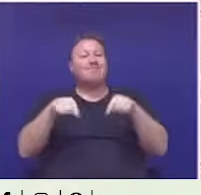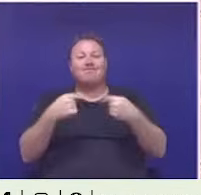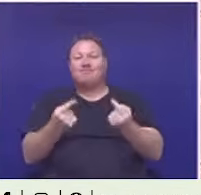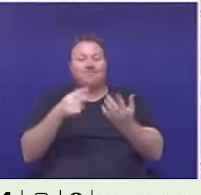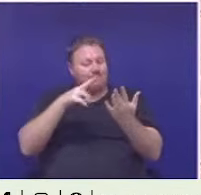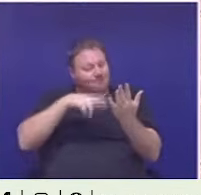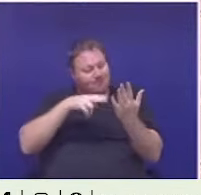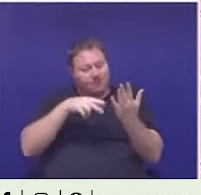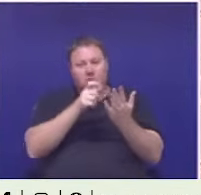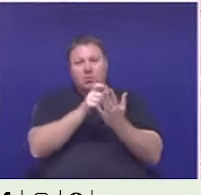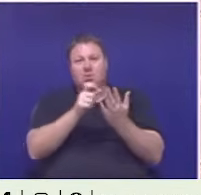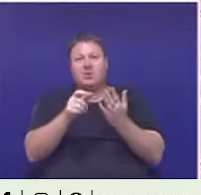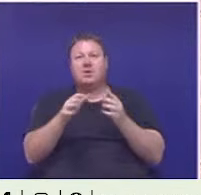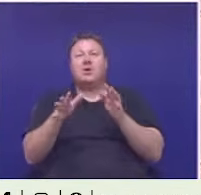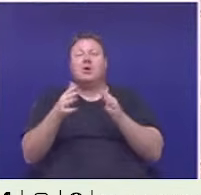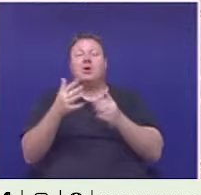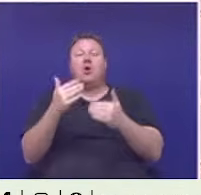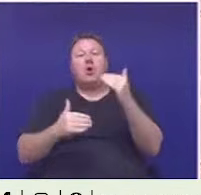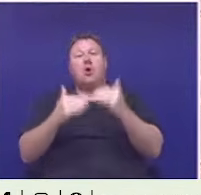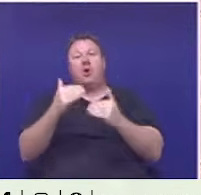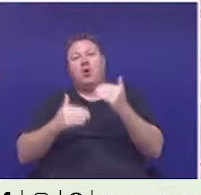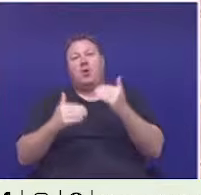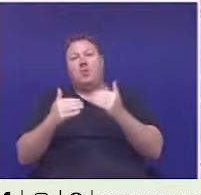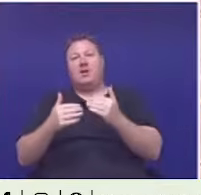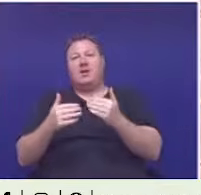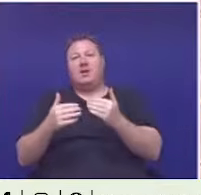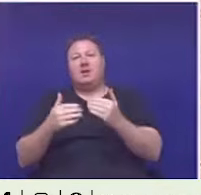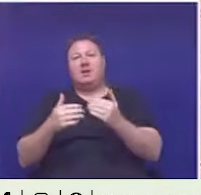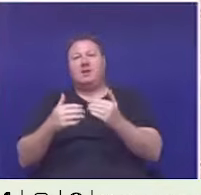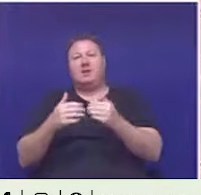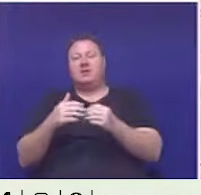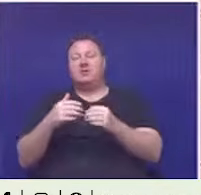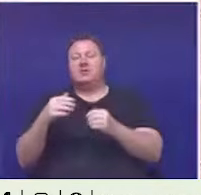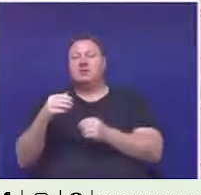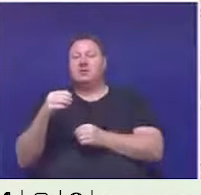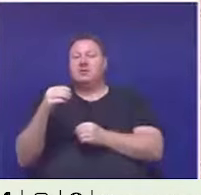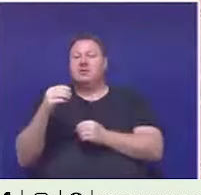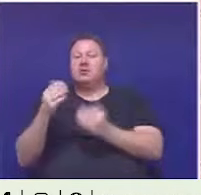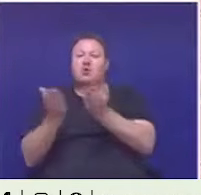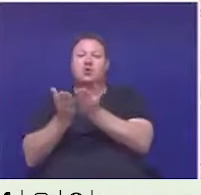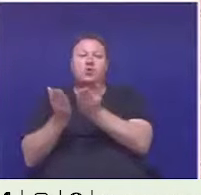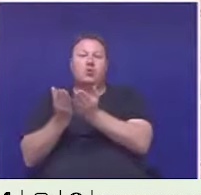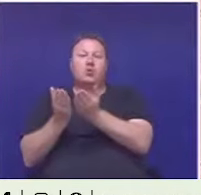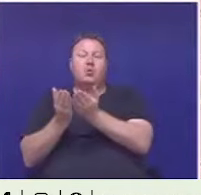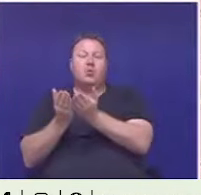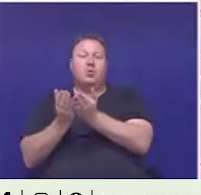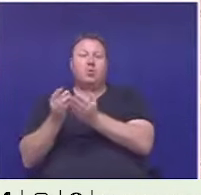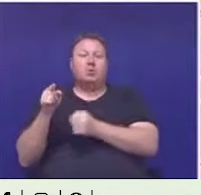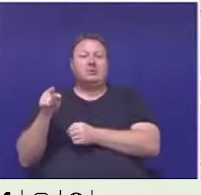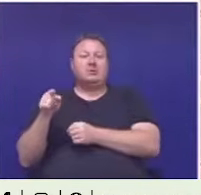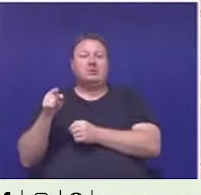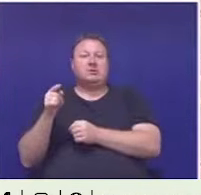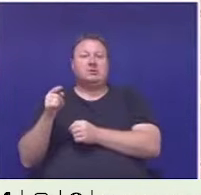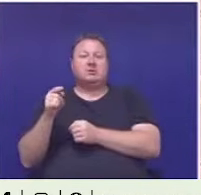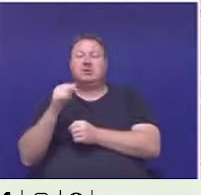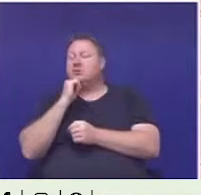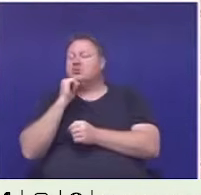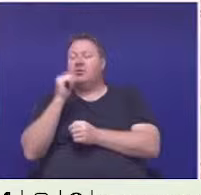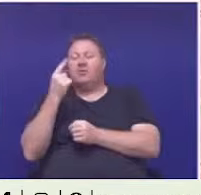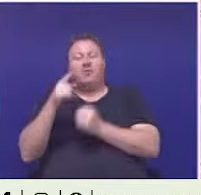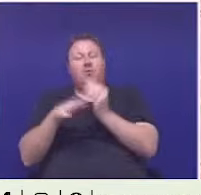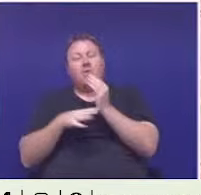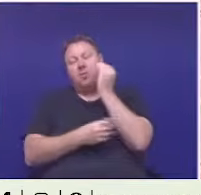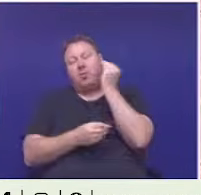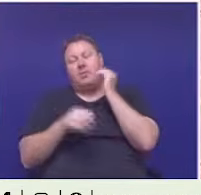than the learners in quintile 5 schools, which are wealthy schools. Now, my question, whether the department